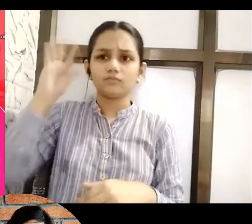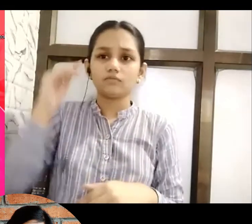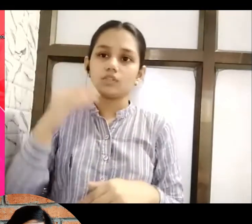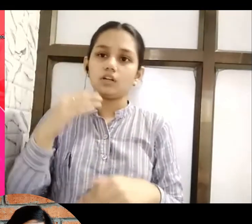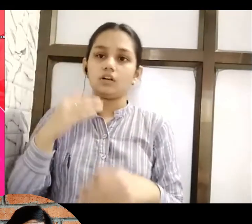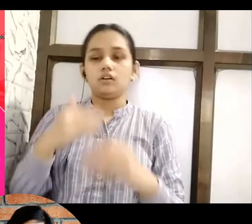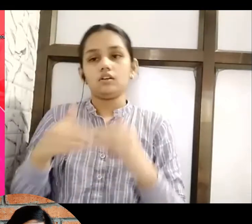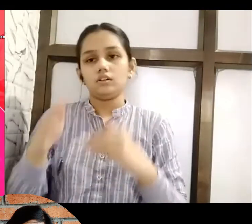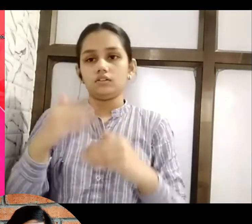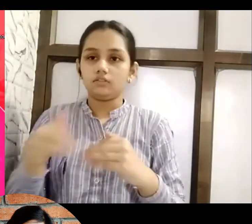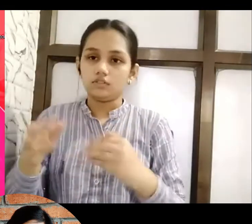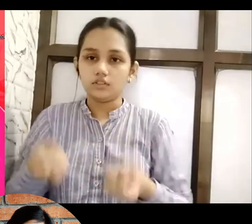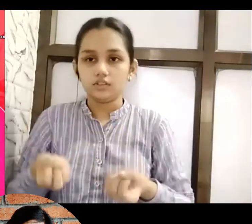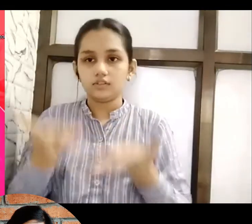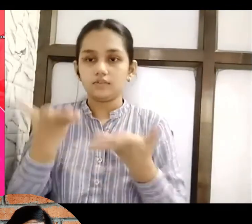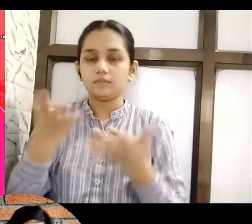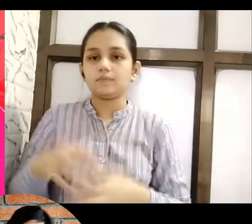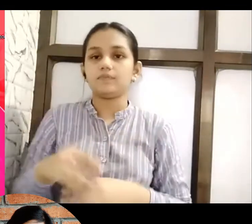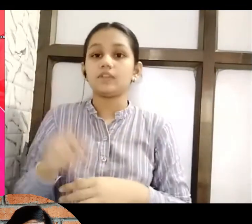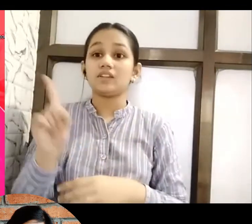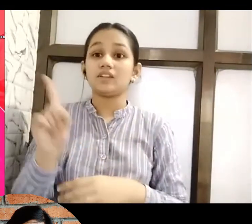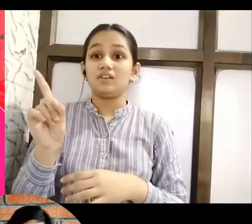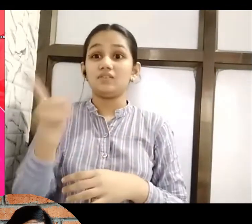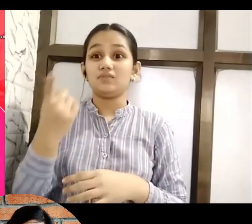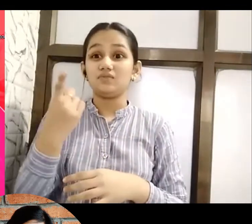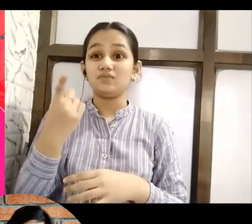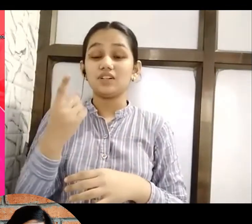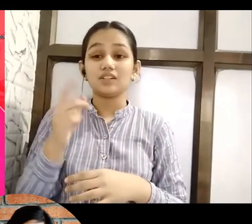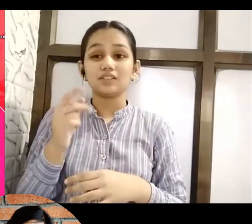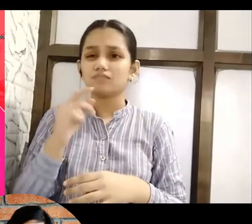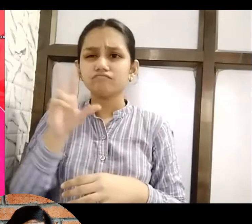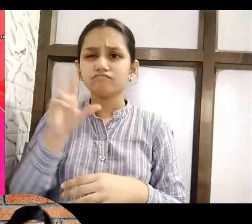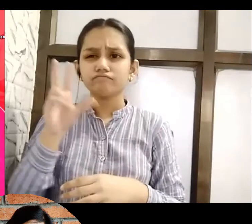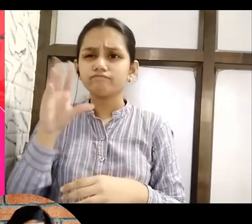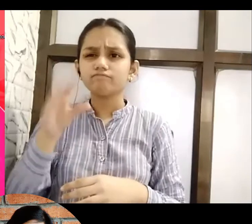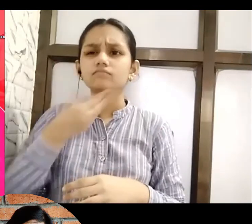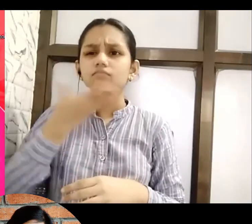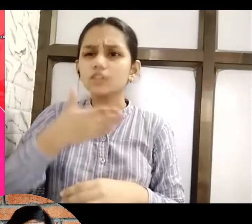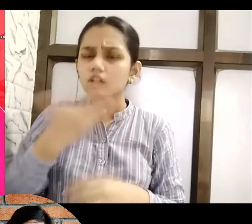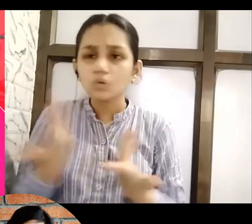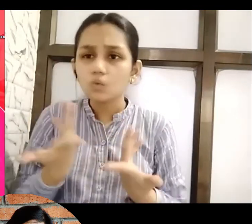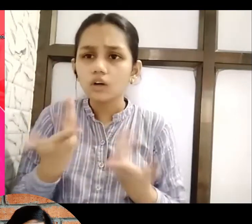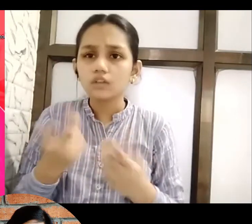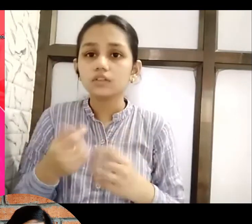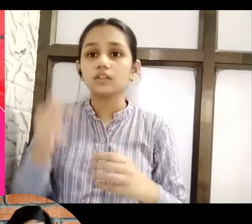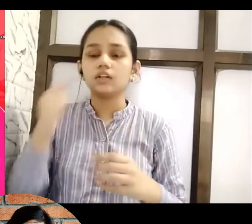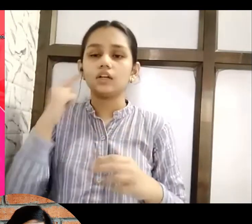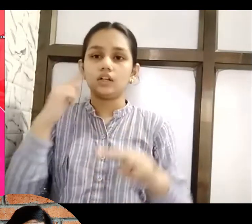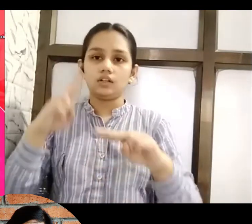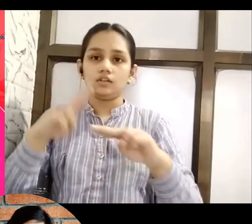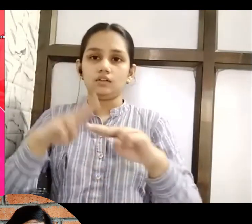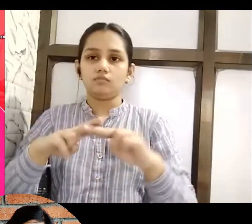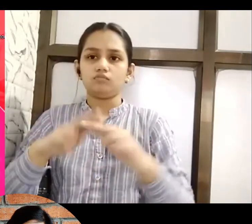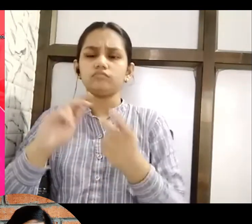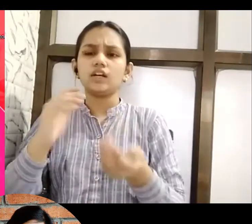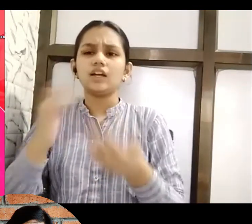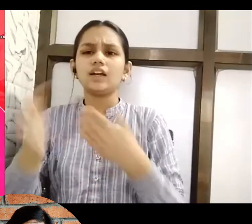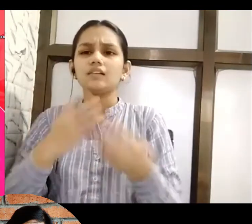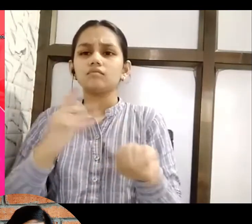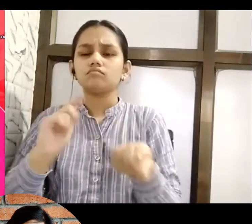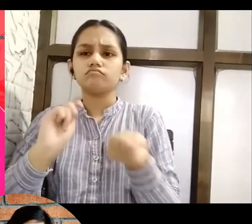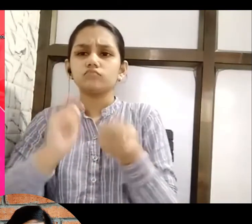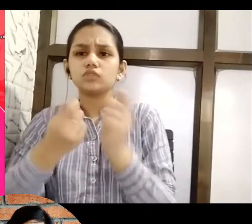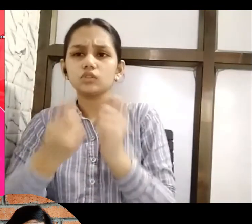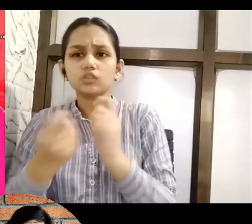Yeah. So the first thing I said, if I want to make changes to it, I have to click. So first step is